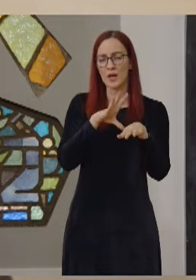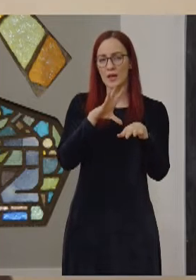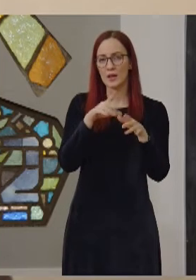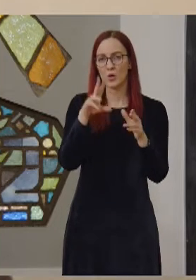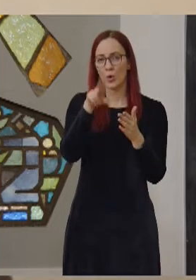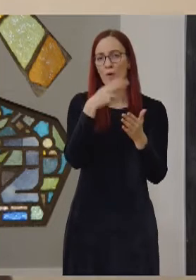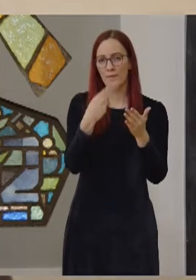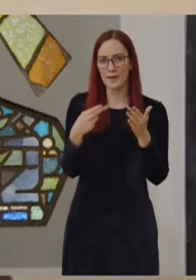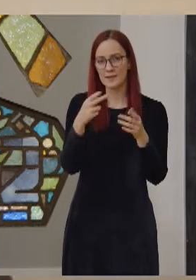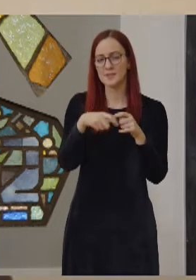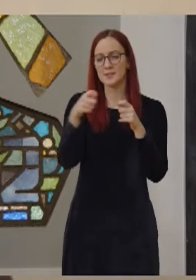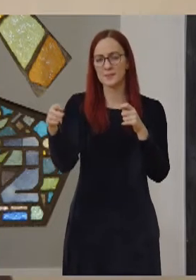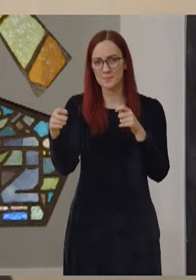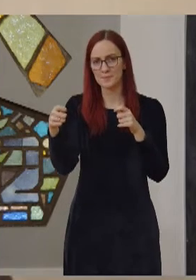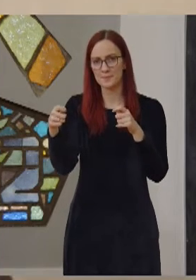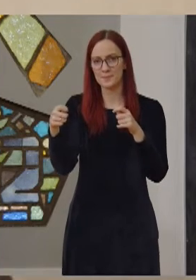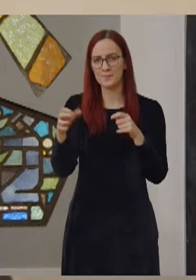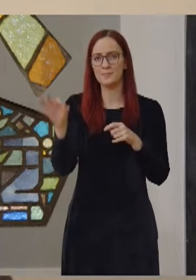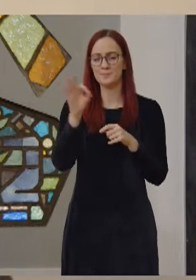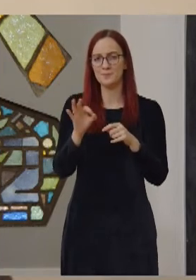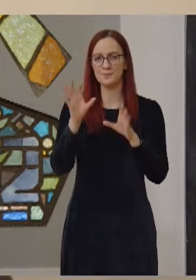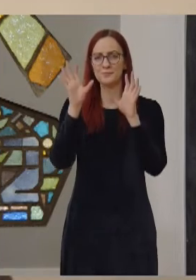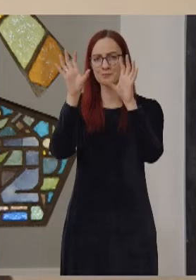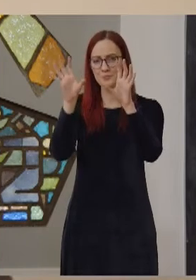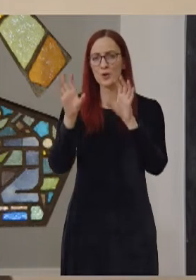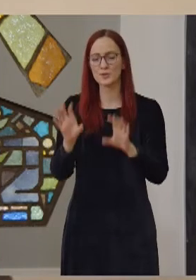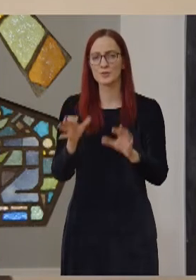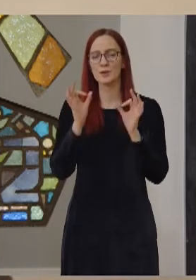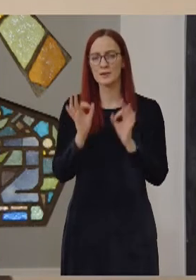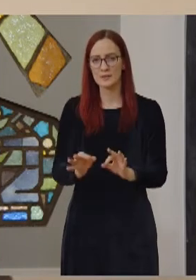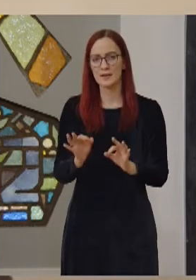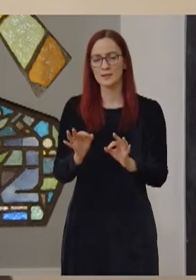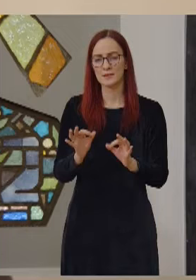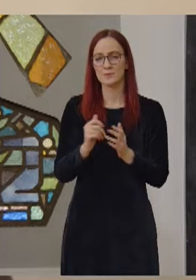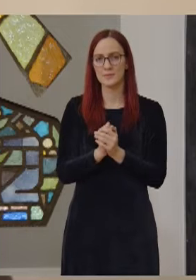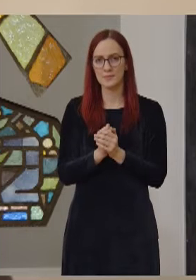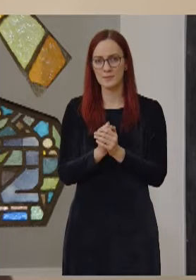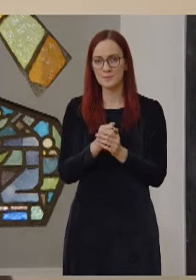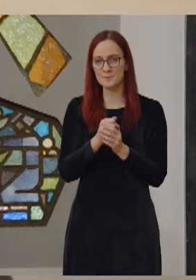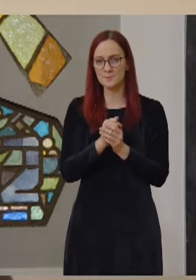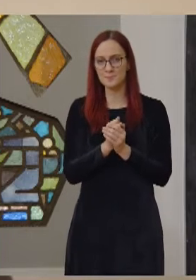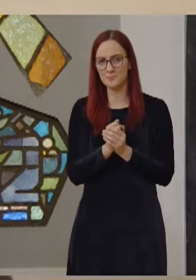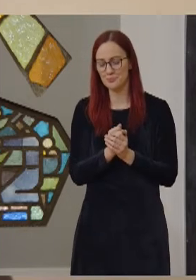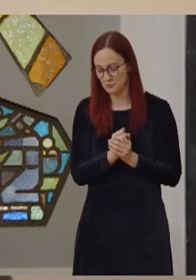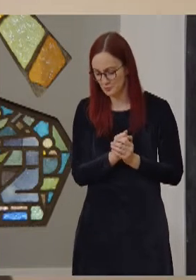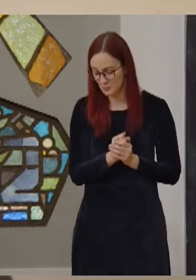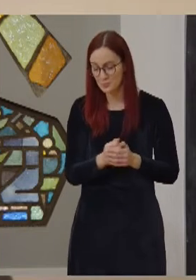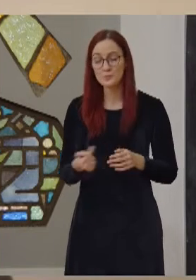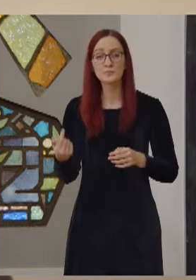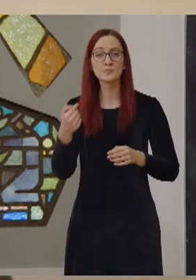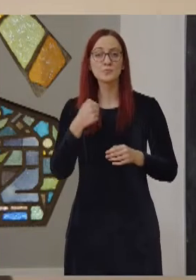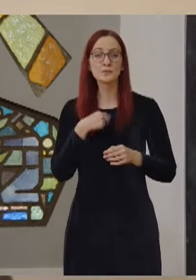Bulgarians will follow the same path taken by Moldova, and their constitutional court